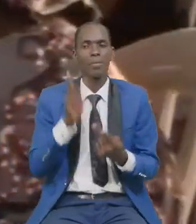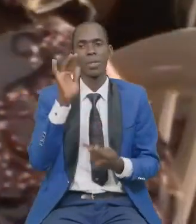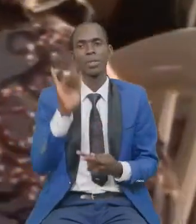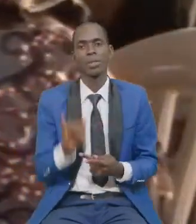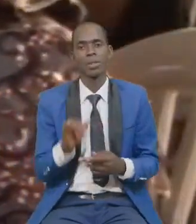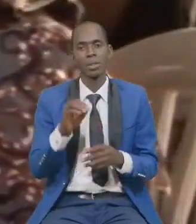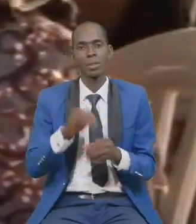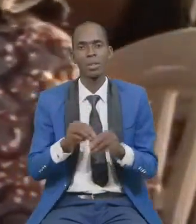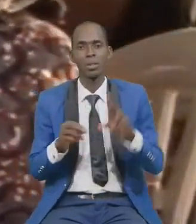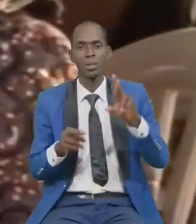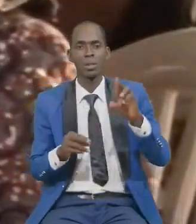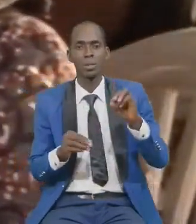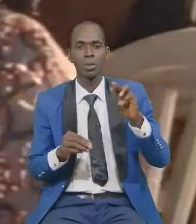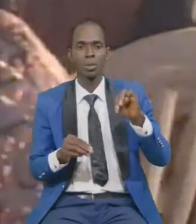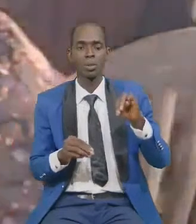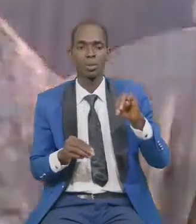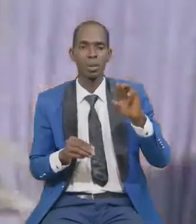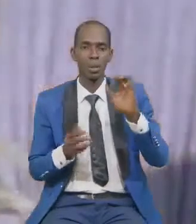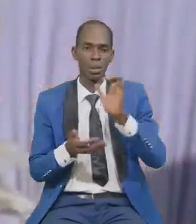6.